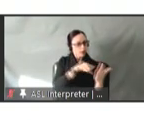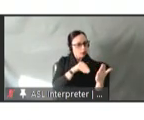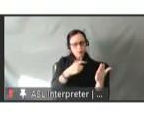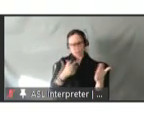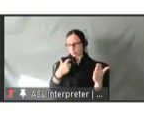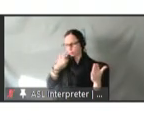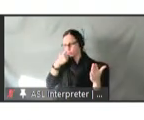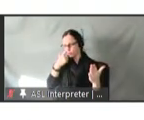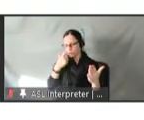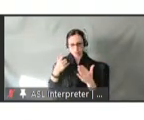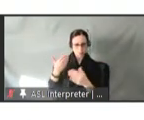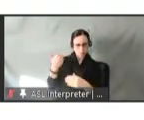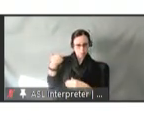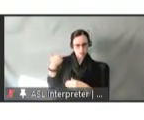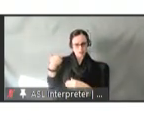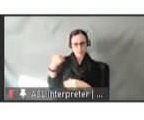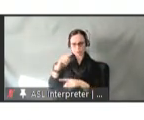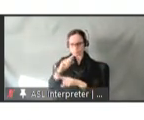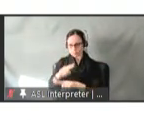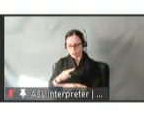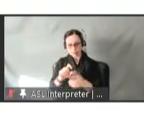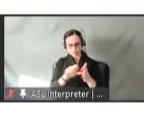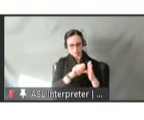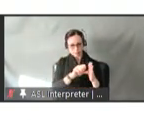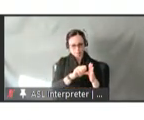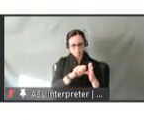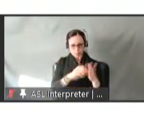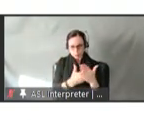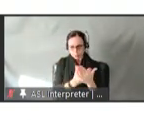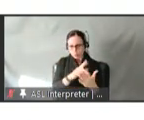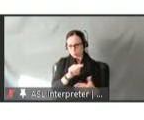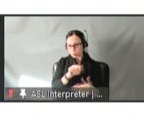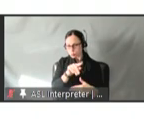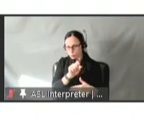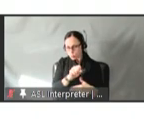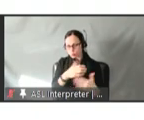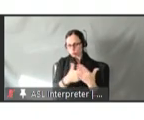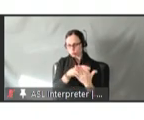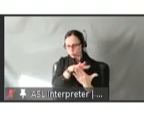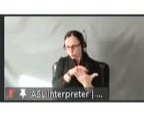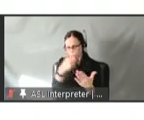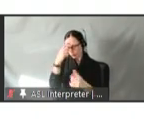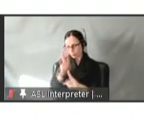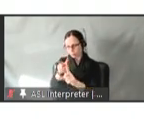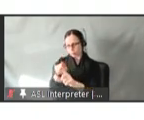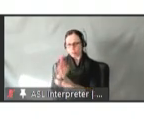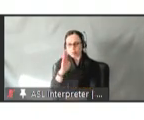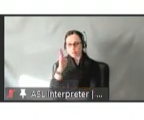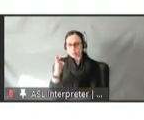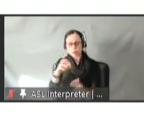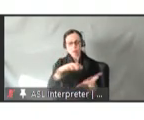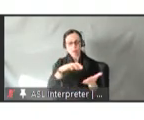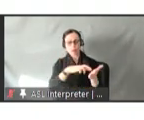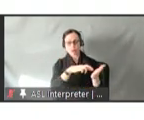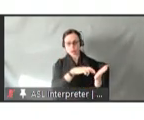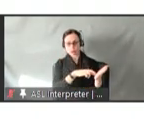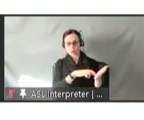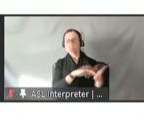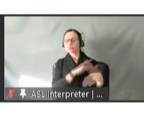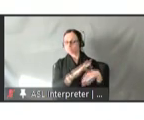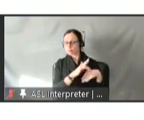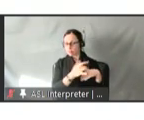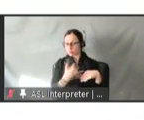responses, highlight tools, resources, and learnings that we can apply to the future. And registration for that is now open